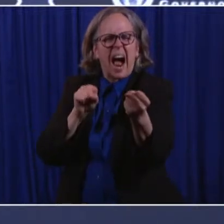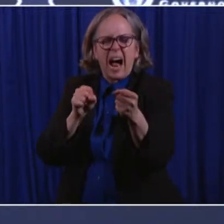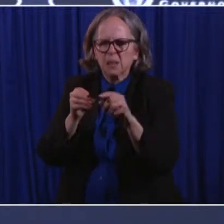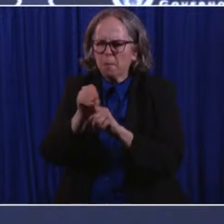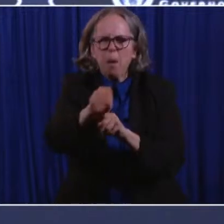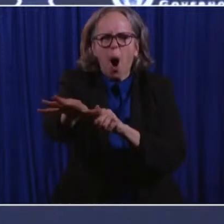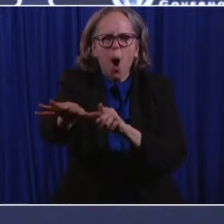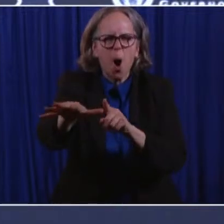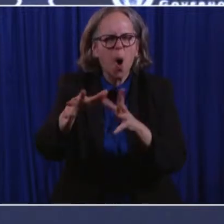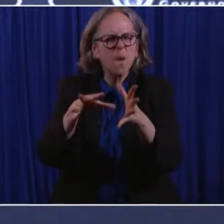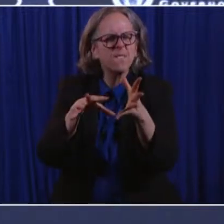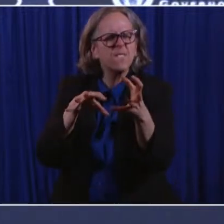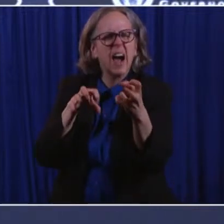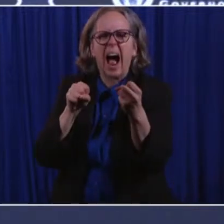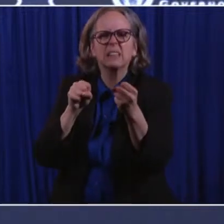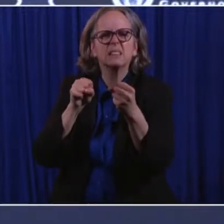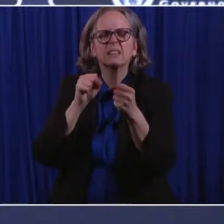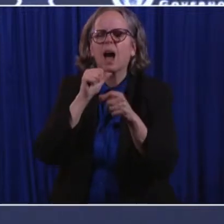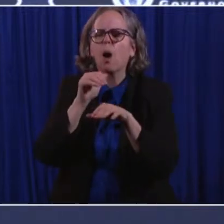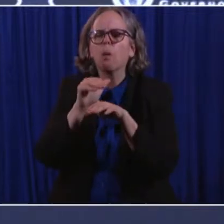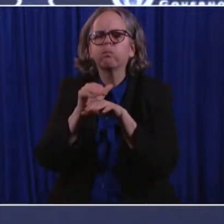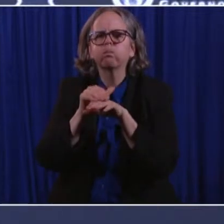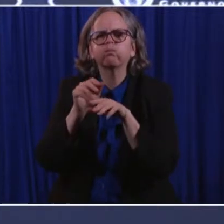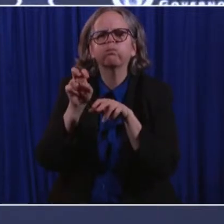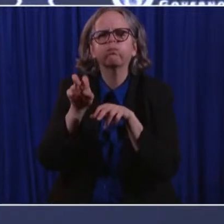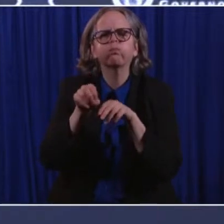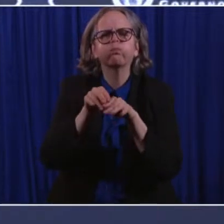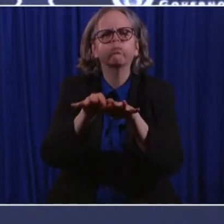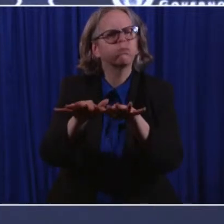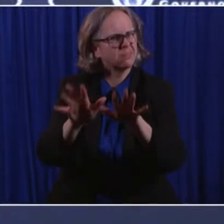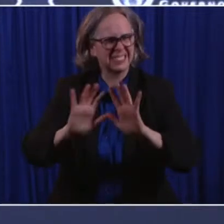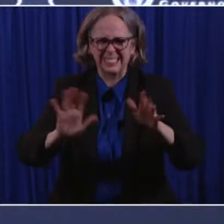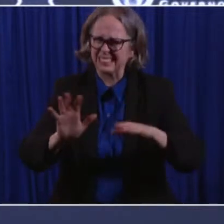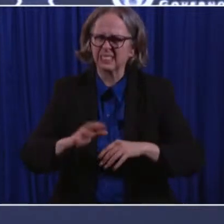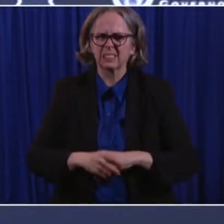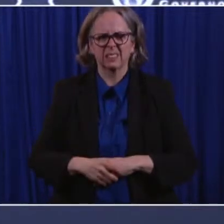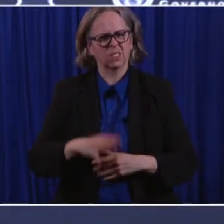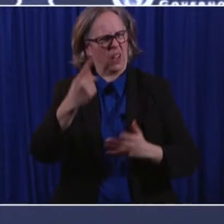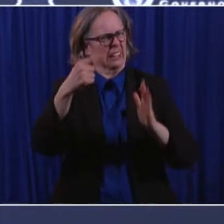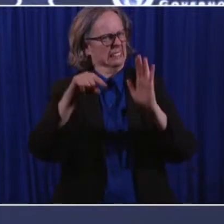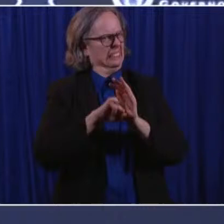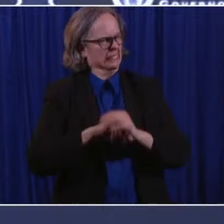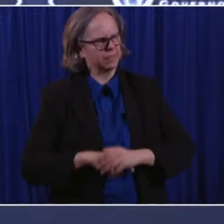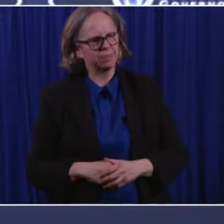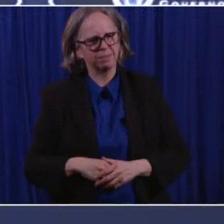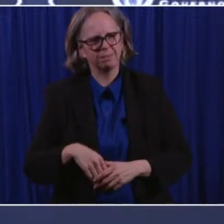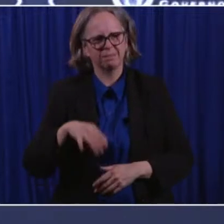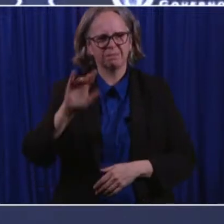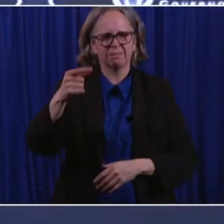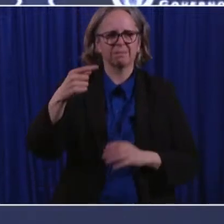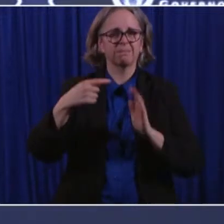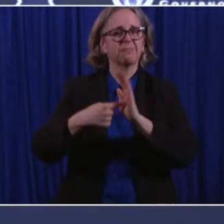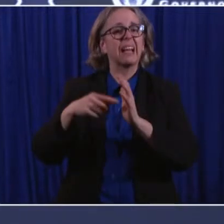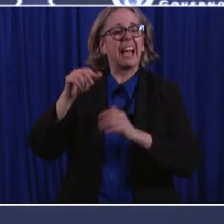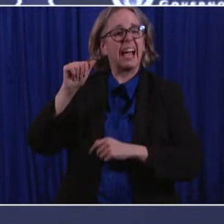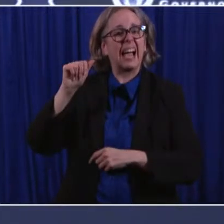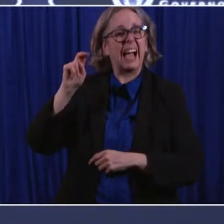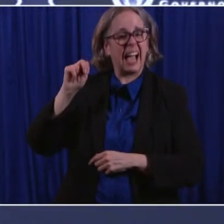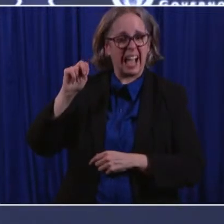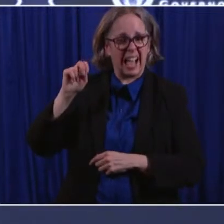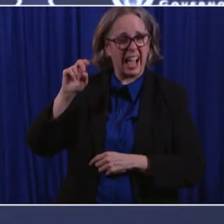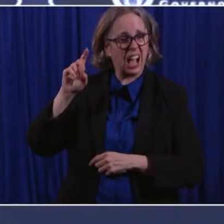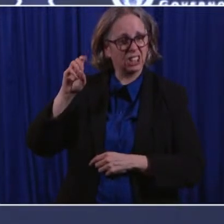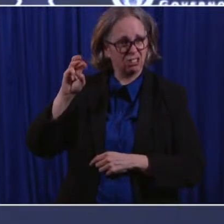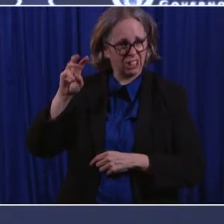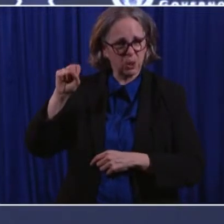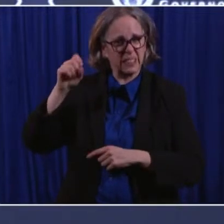yesterday cited Michigan and cited West Virginia as two states where, at least in portions of the states,